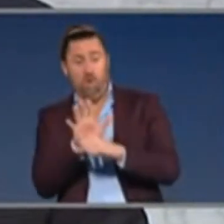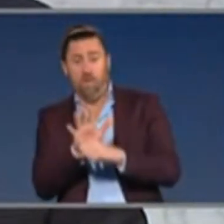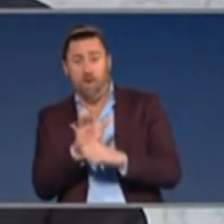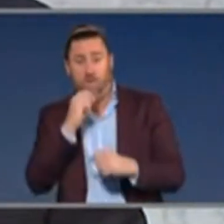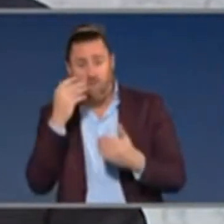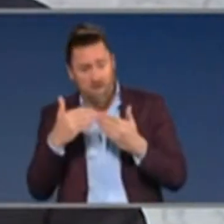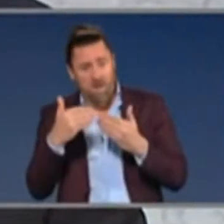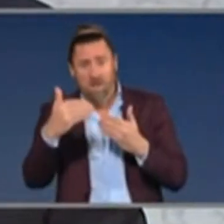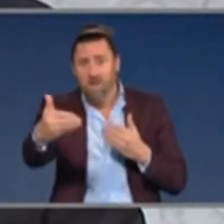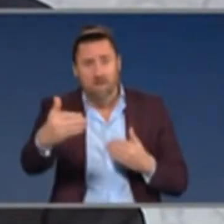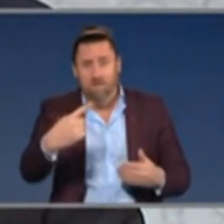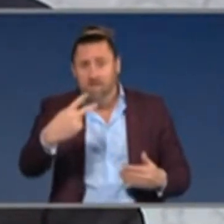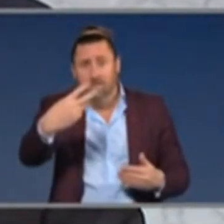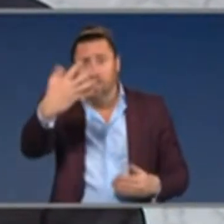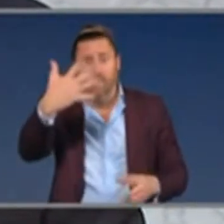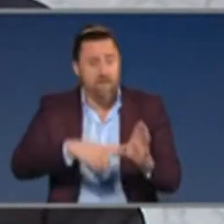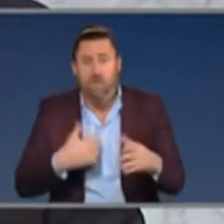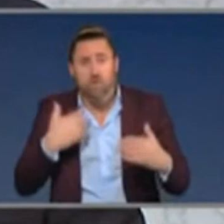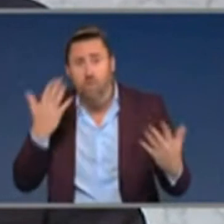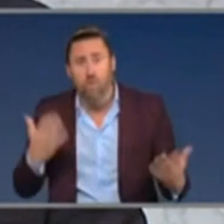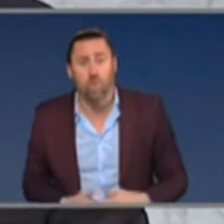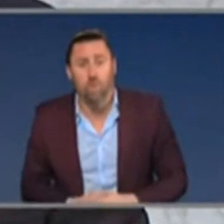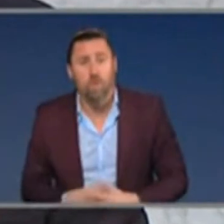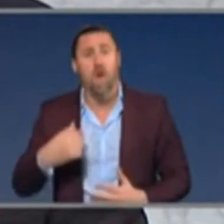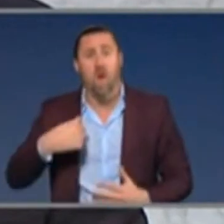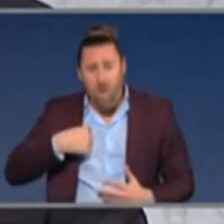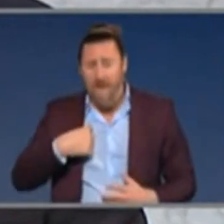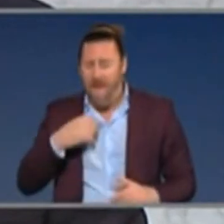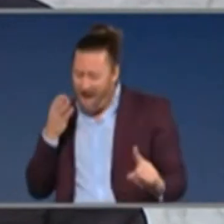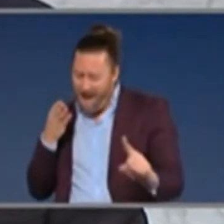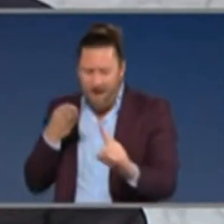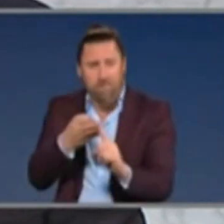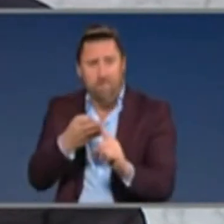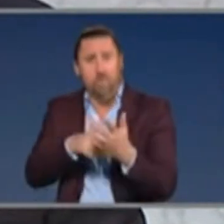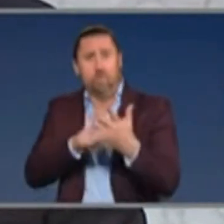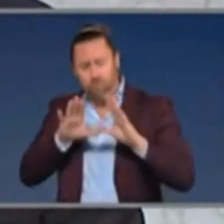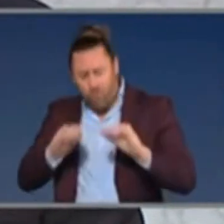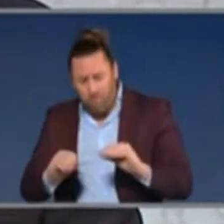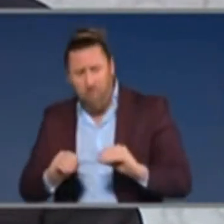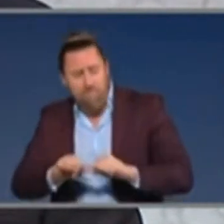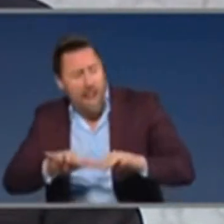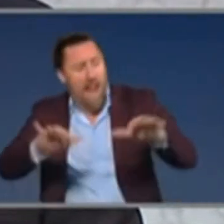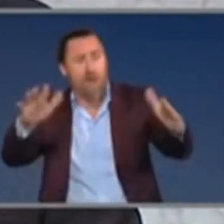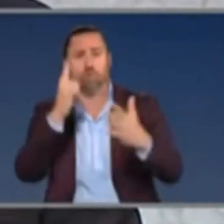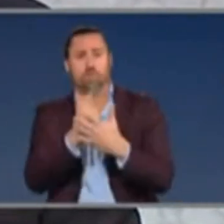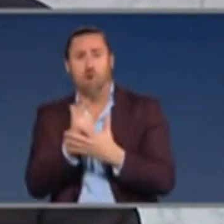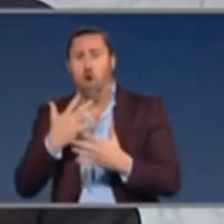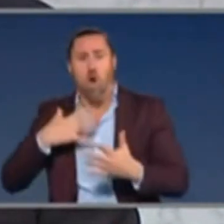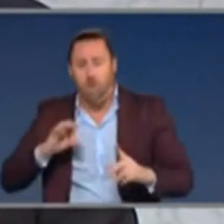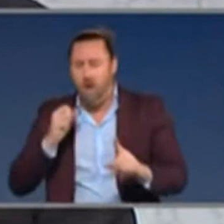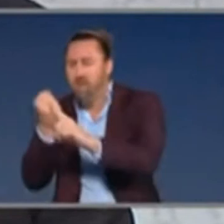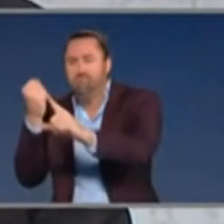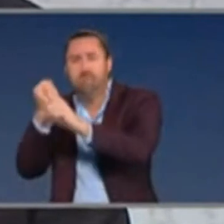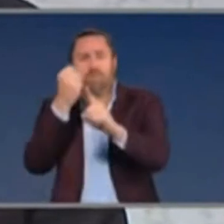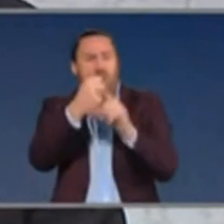and we will direct every effort and every resource we have to stop its impact across our